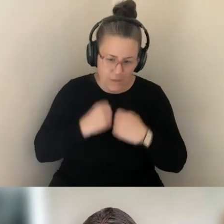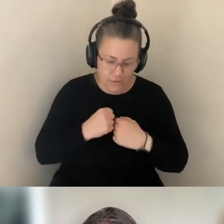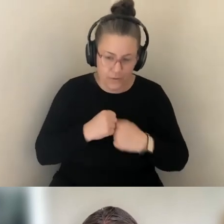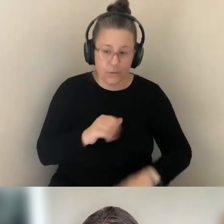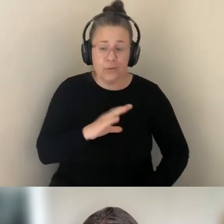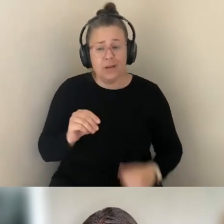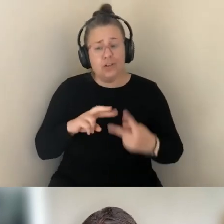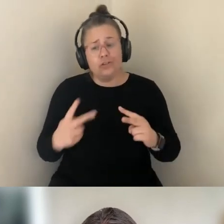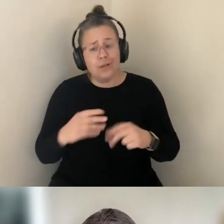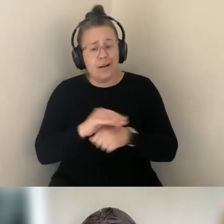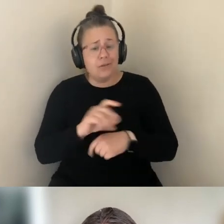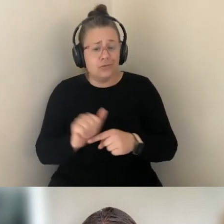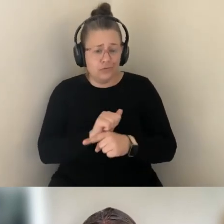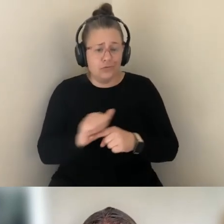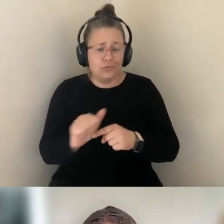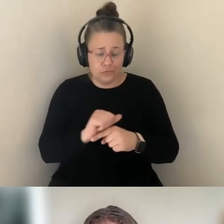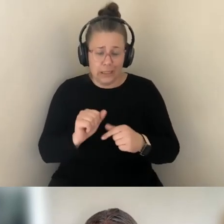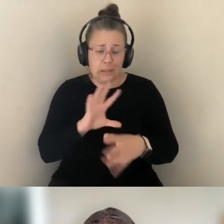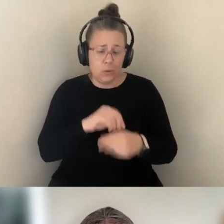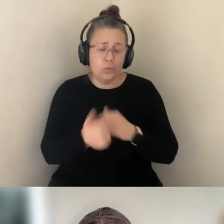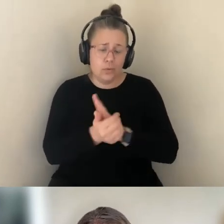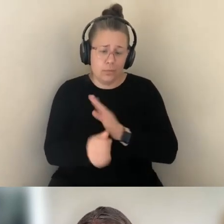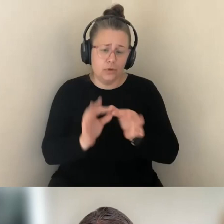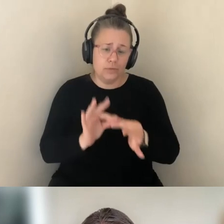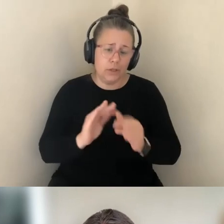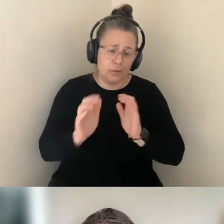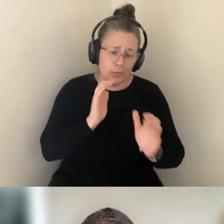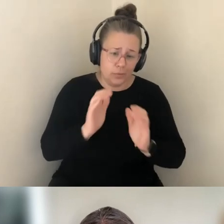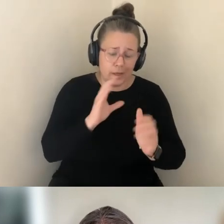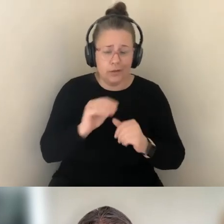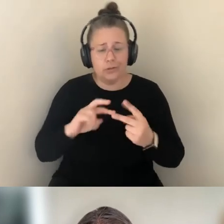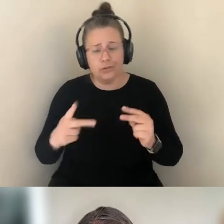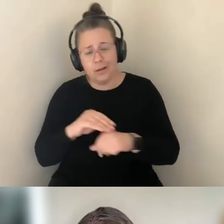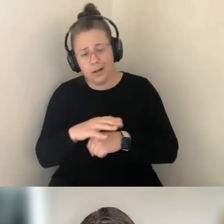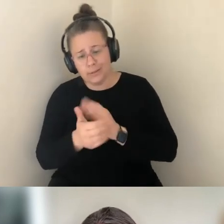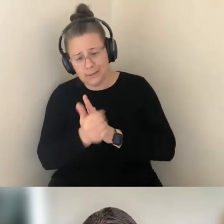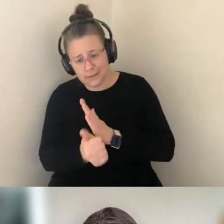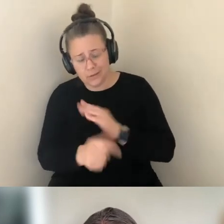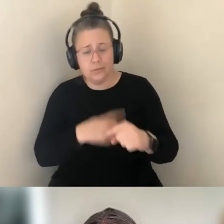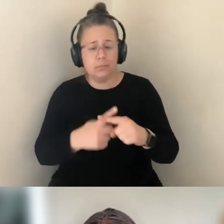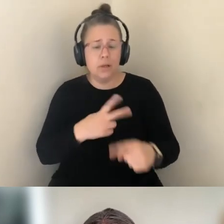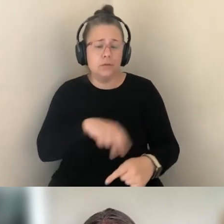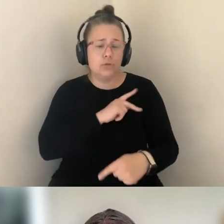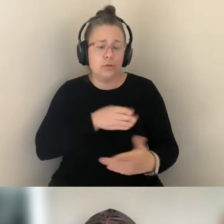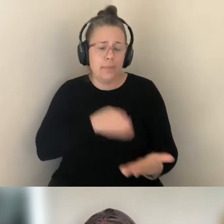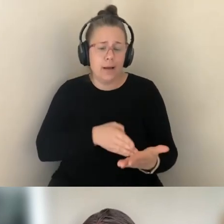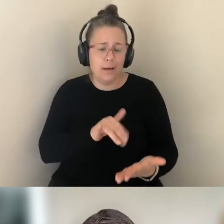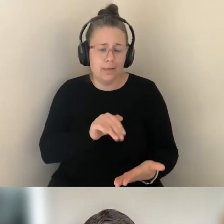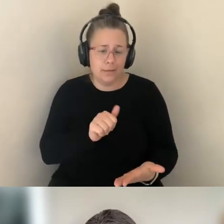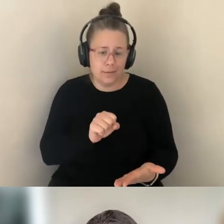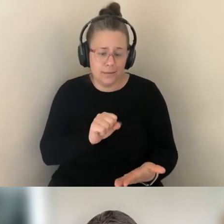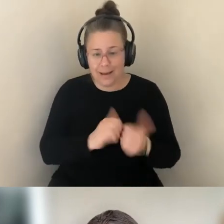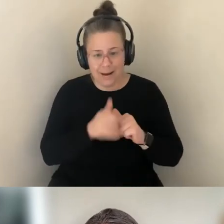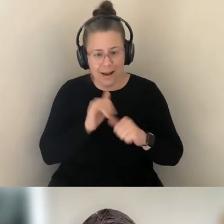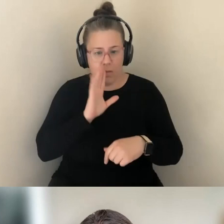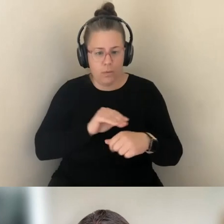competencies related to communication and counseling skills, as well as awareness of personal biases and how those might influence counseling. But I would note that there's a need for